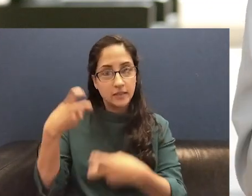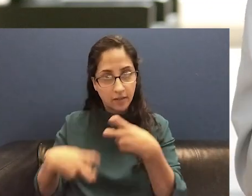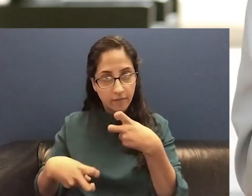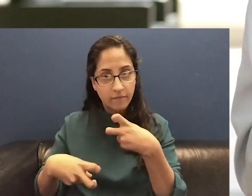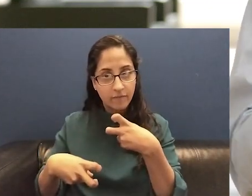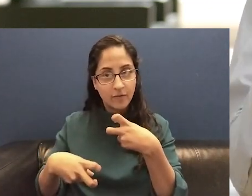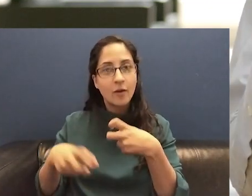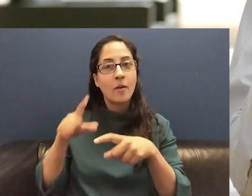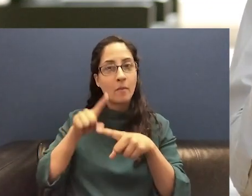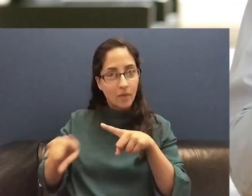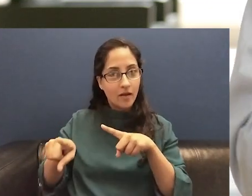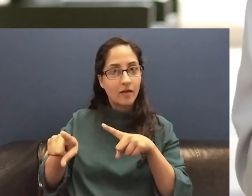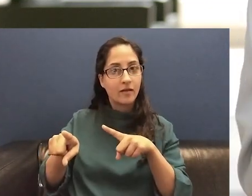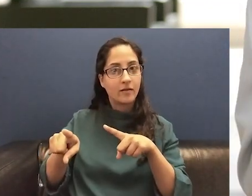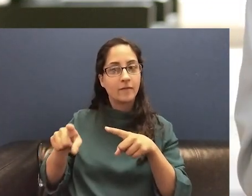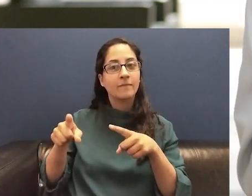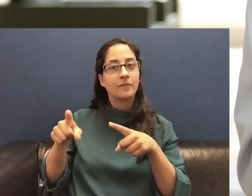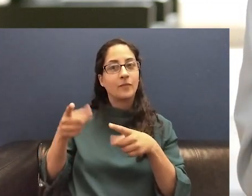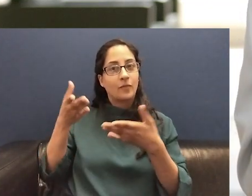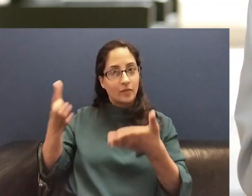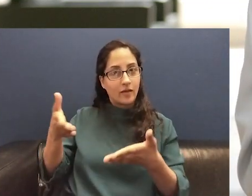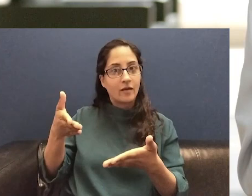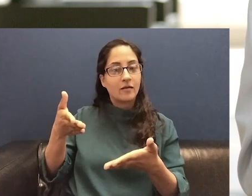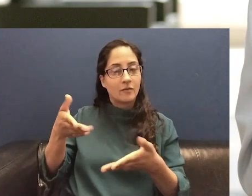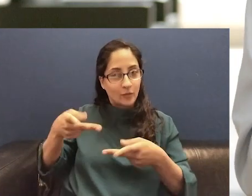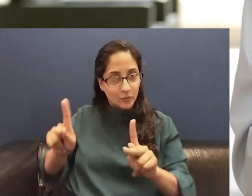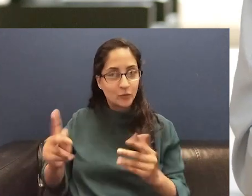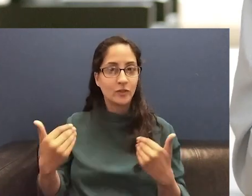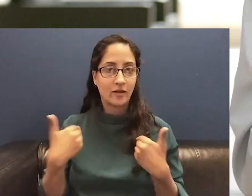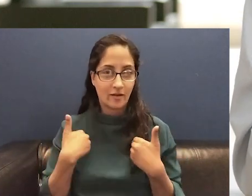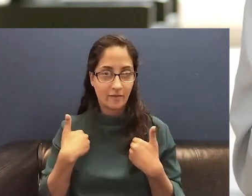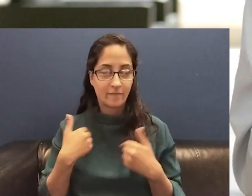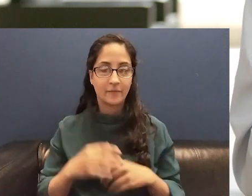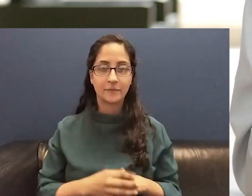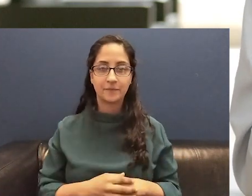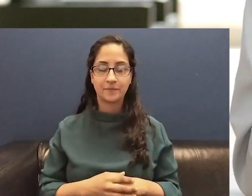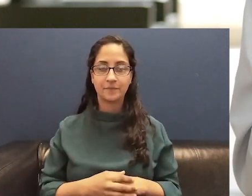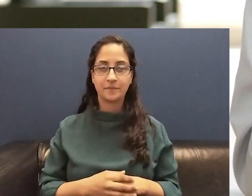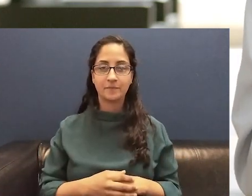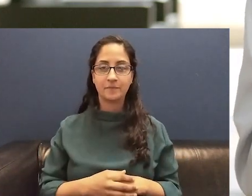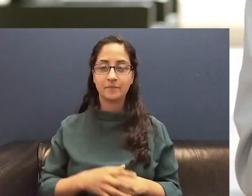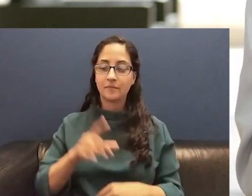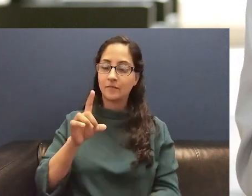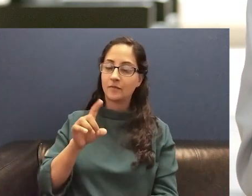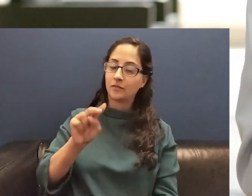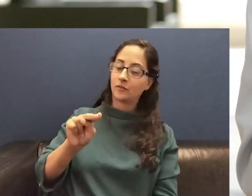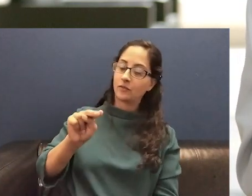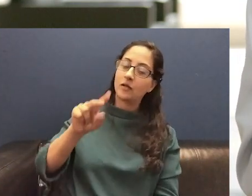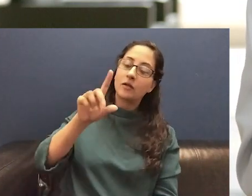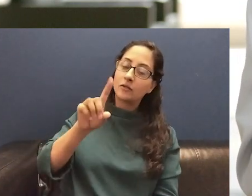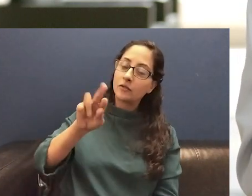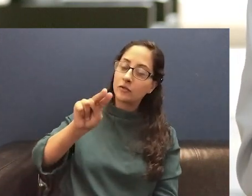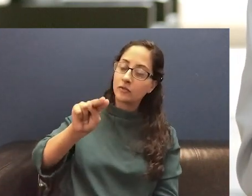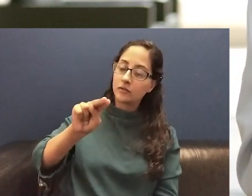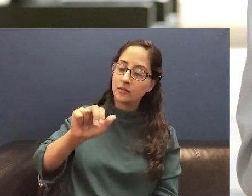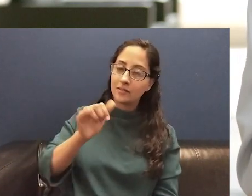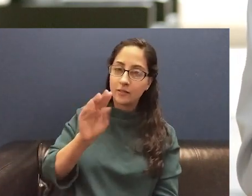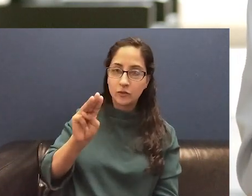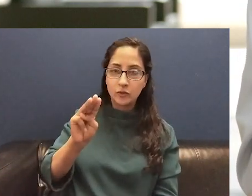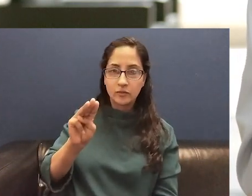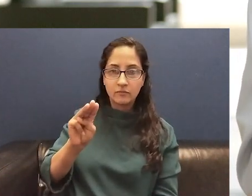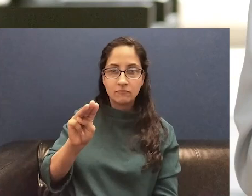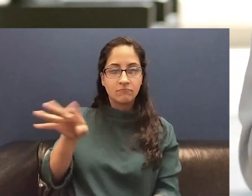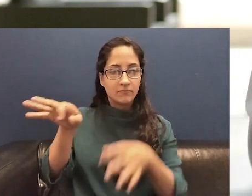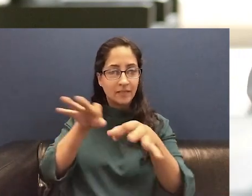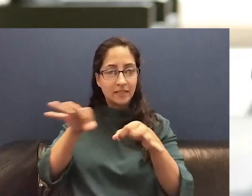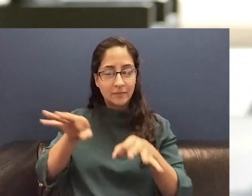today to deal with a situation like the challenges and opportunities in Afghanistan. First, Dr. Najmuddin has talked about